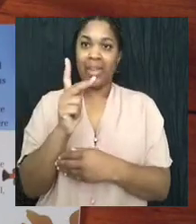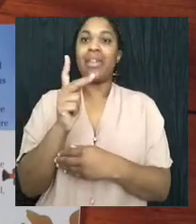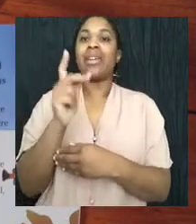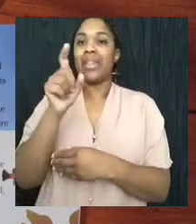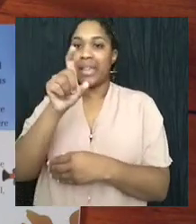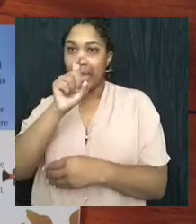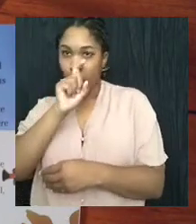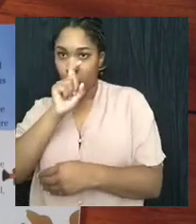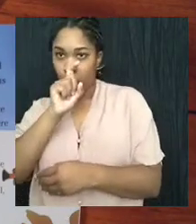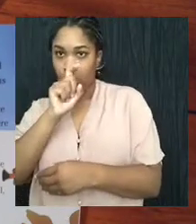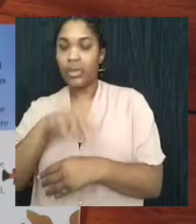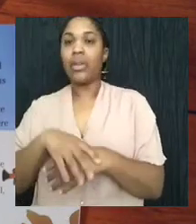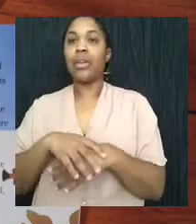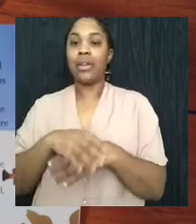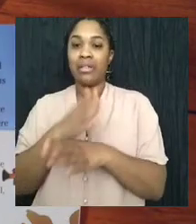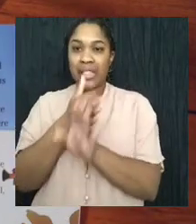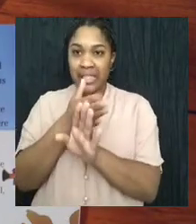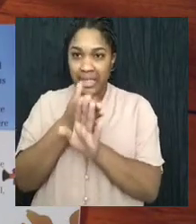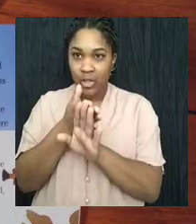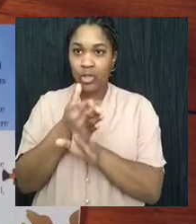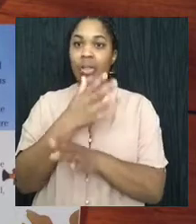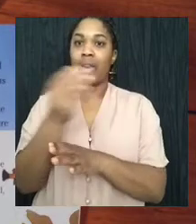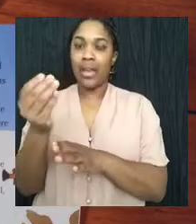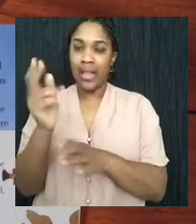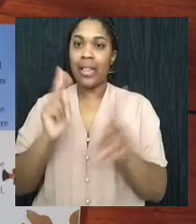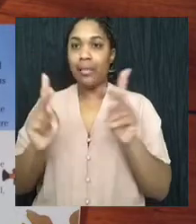seals, and fishermen.